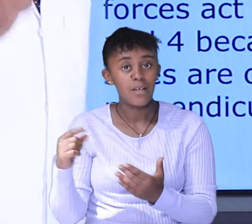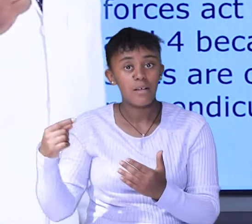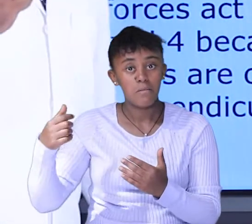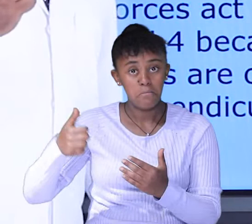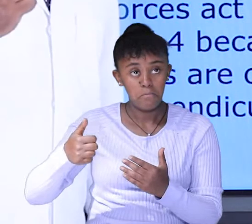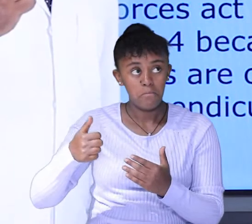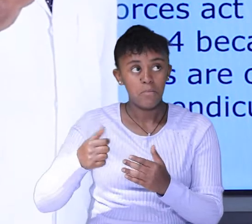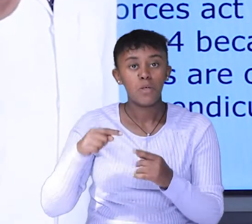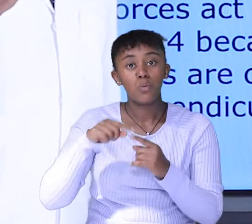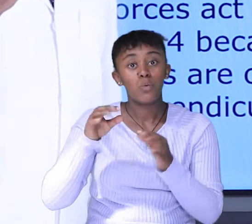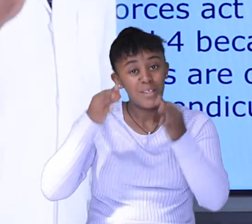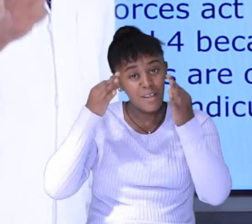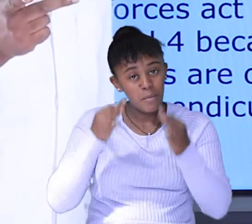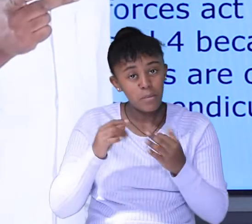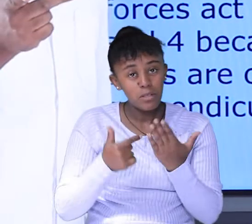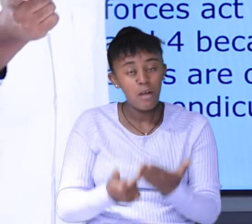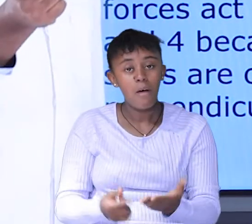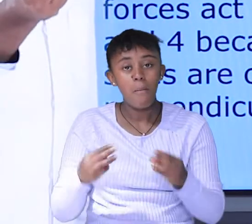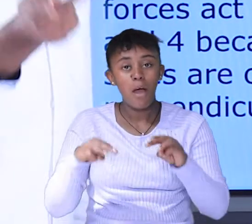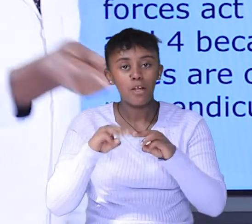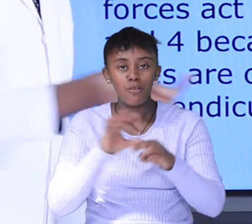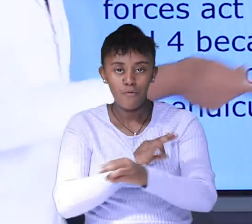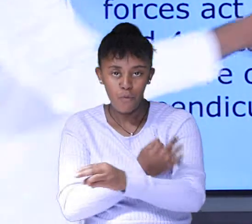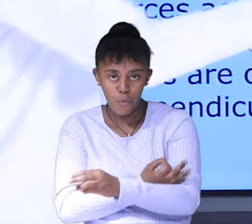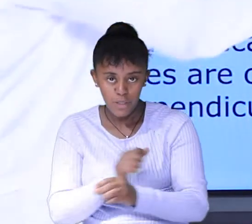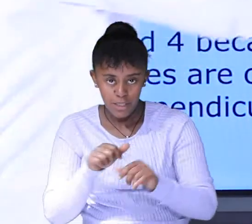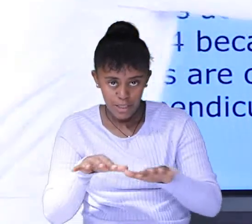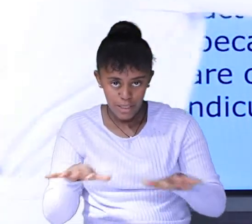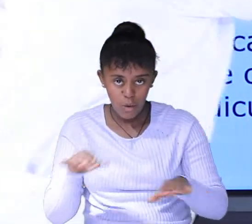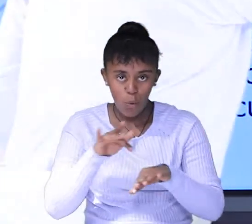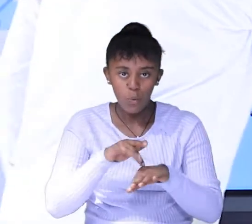if this is the direction of electric current from A to B,